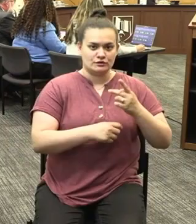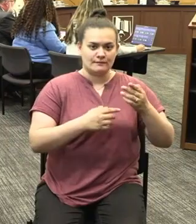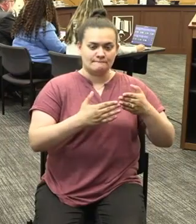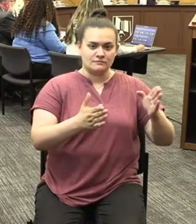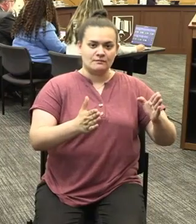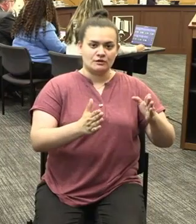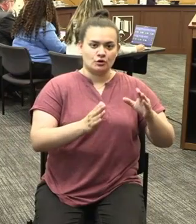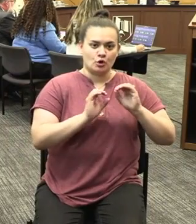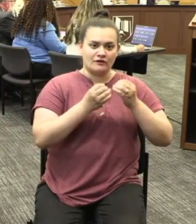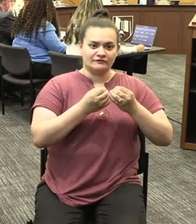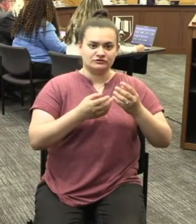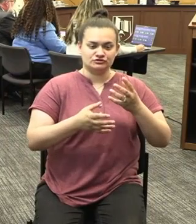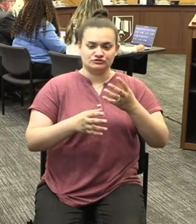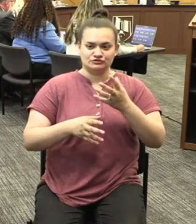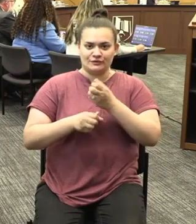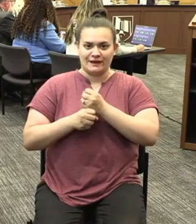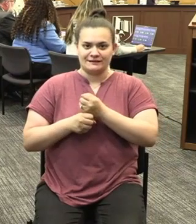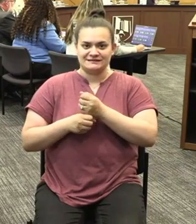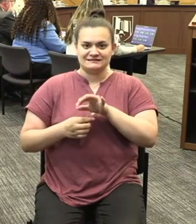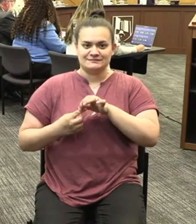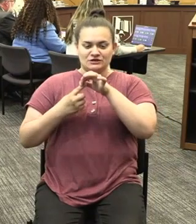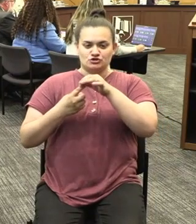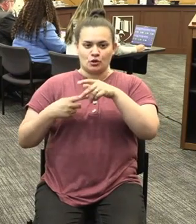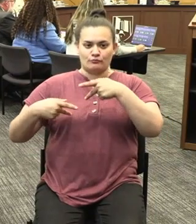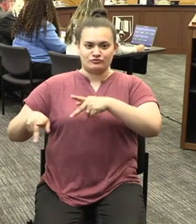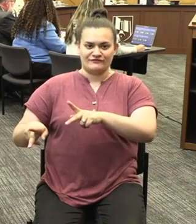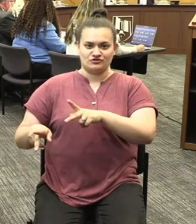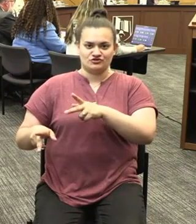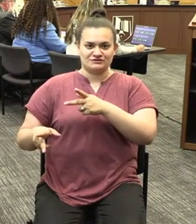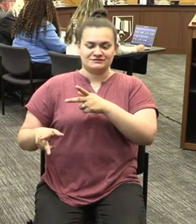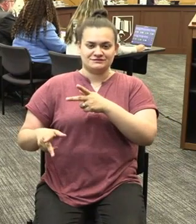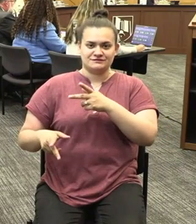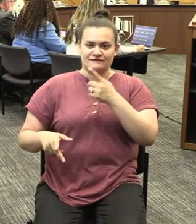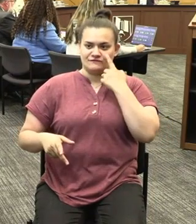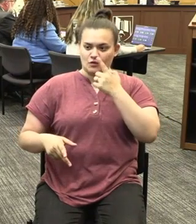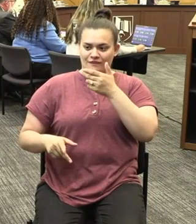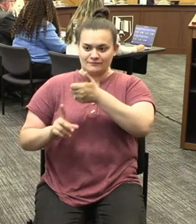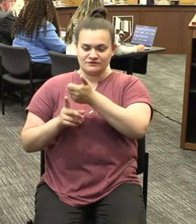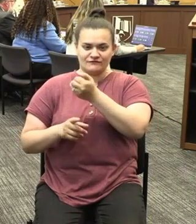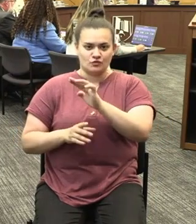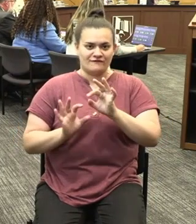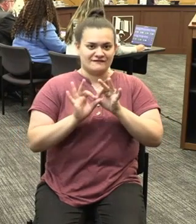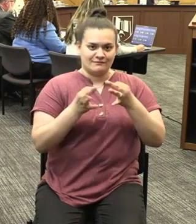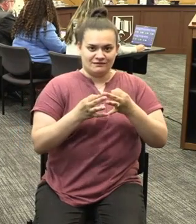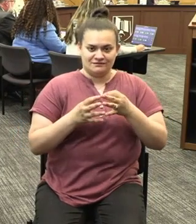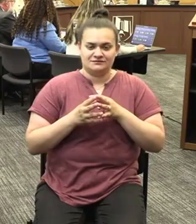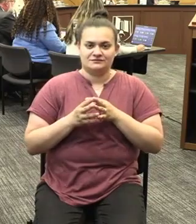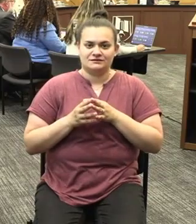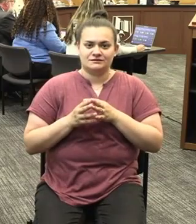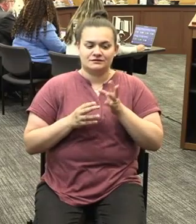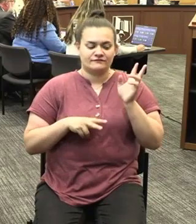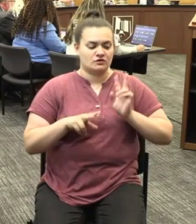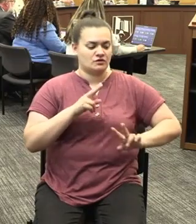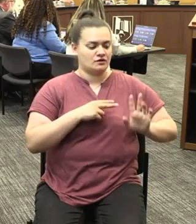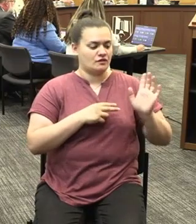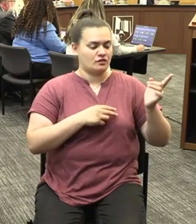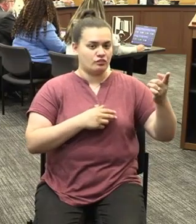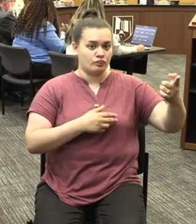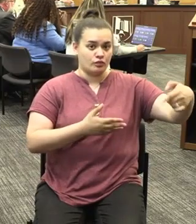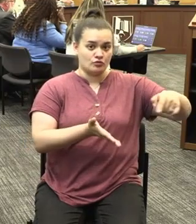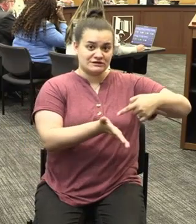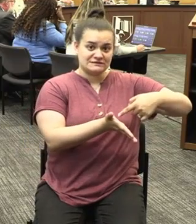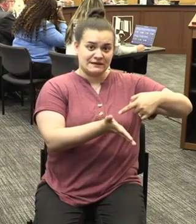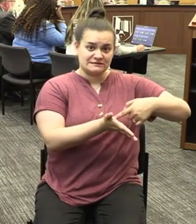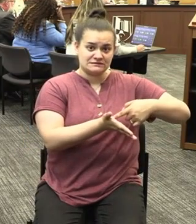special privileges or exemptions for any family member or for themselves. And if we look at what those expenses are of the ones